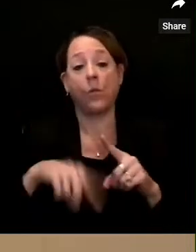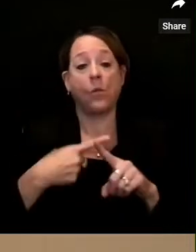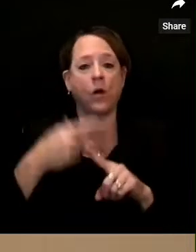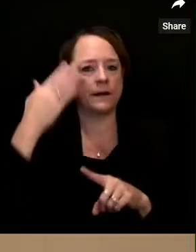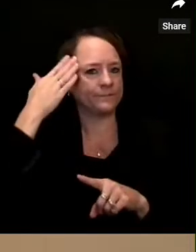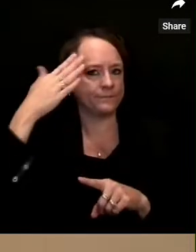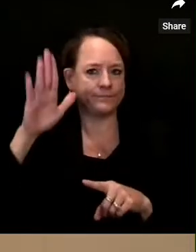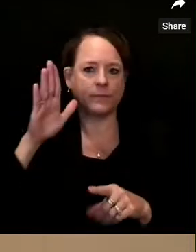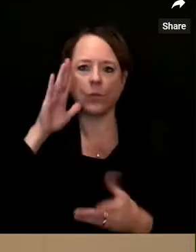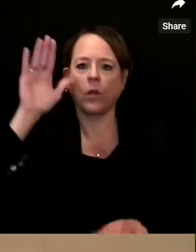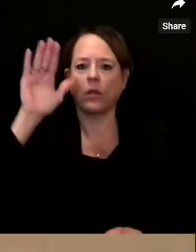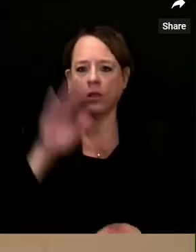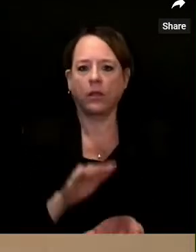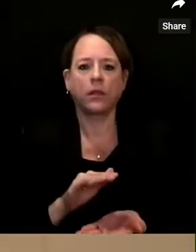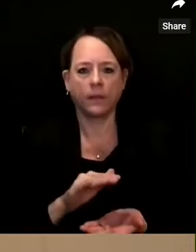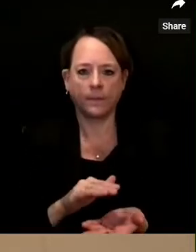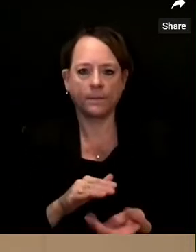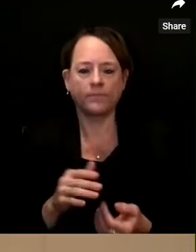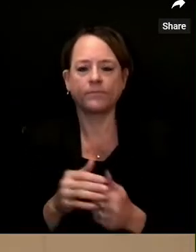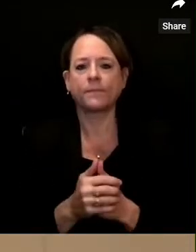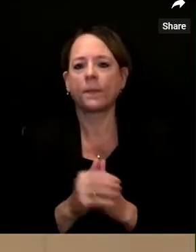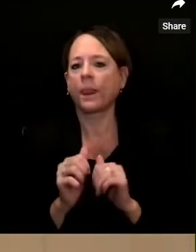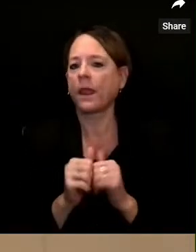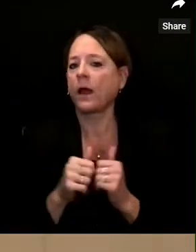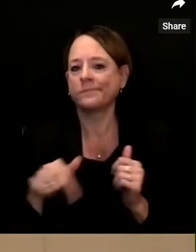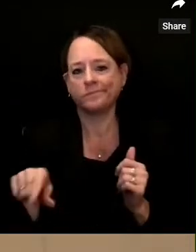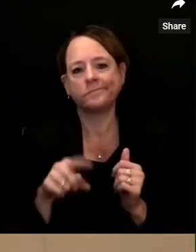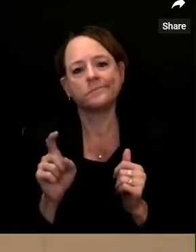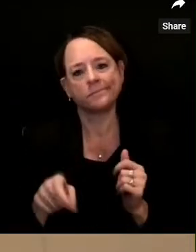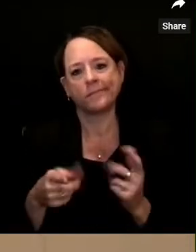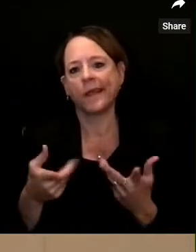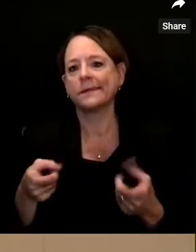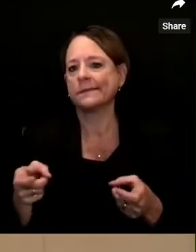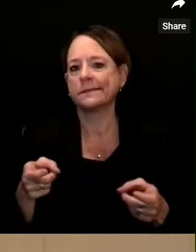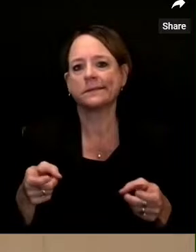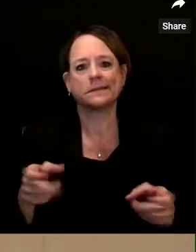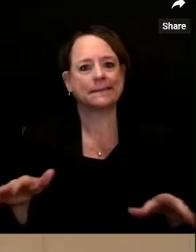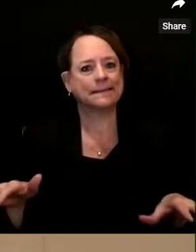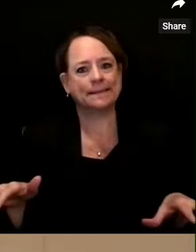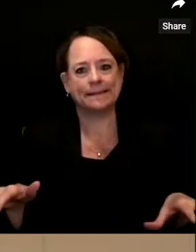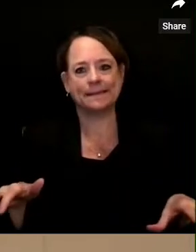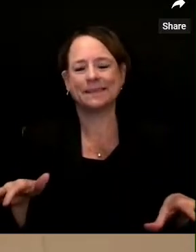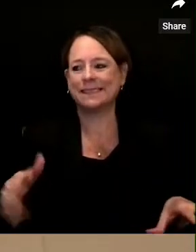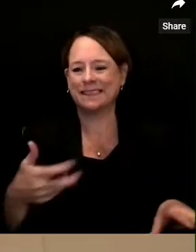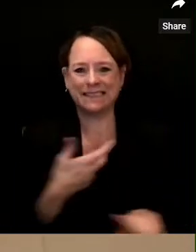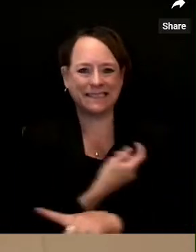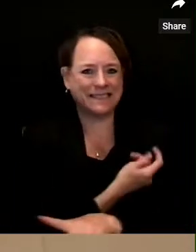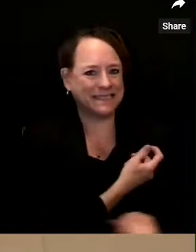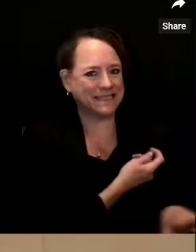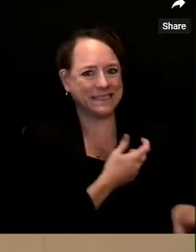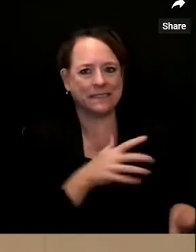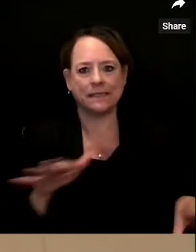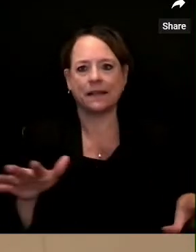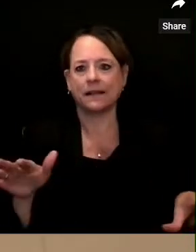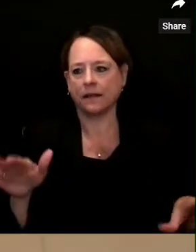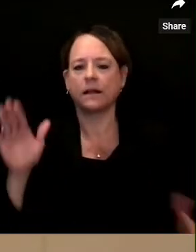is going to accelerate the time when the curve plateaus and starts coming down. That's the message, is that it's